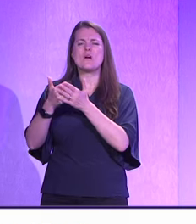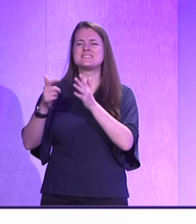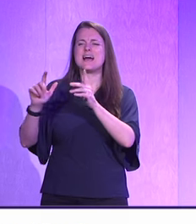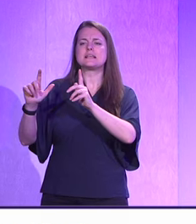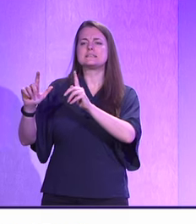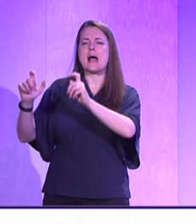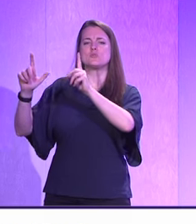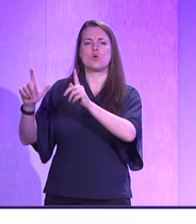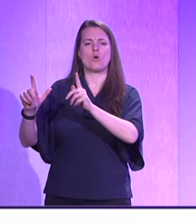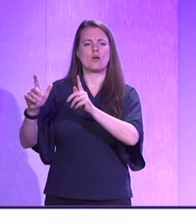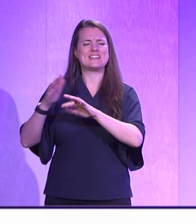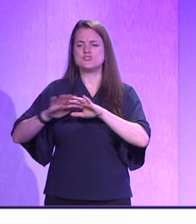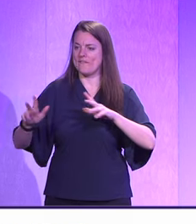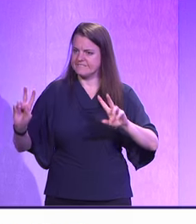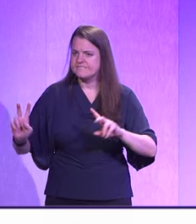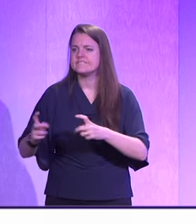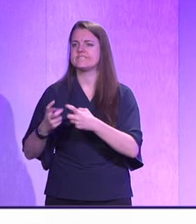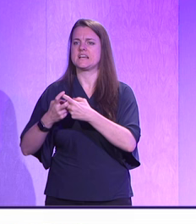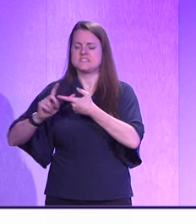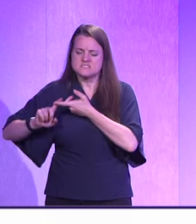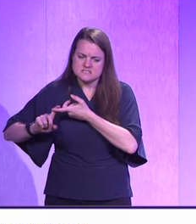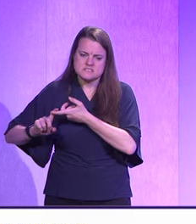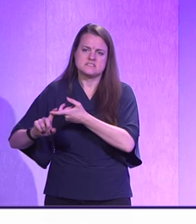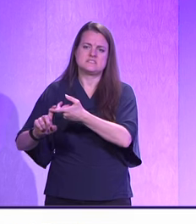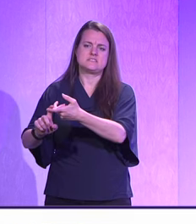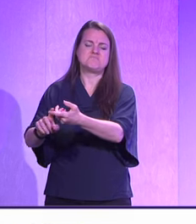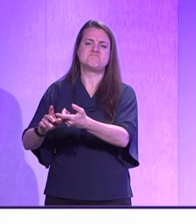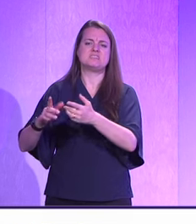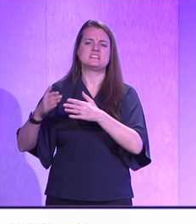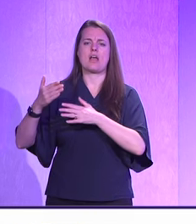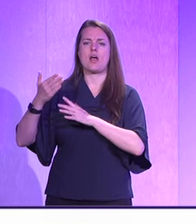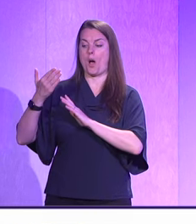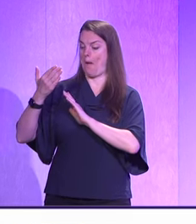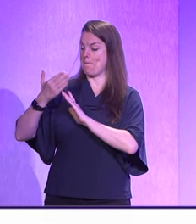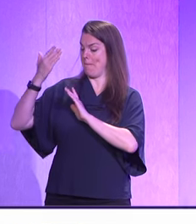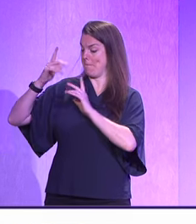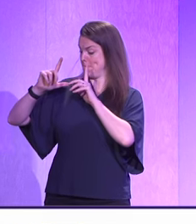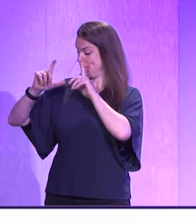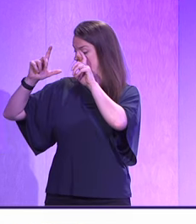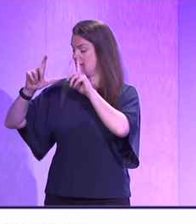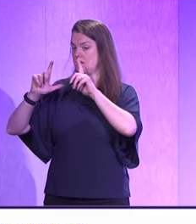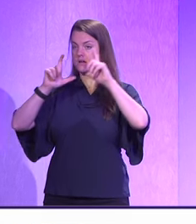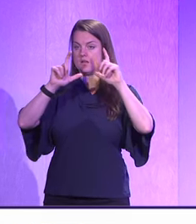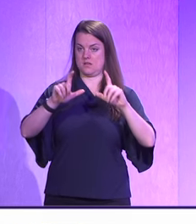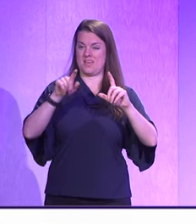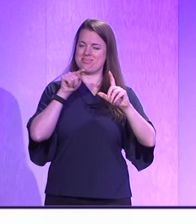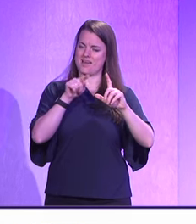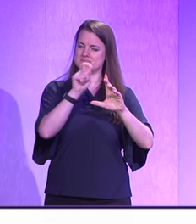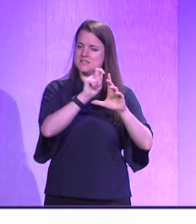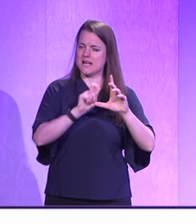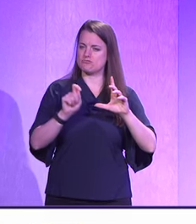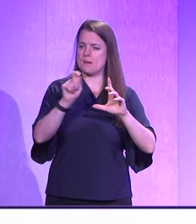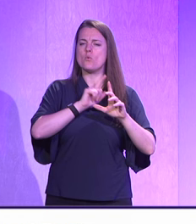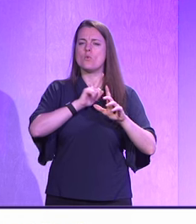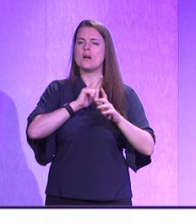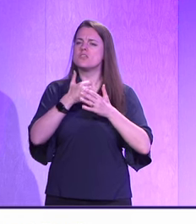in time. They're never fixed designs. We should always expect to have a dynamic approach to the relationship, the interactions between